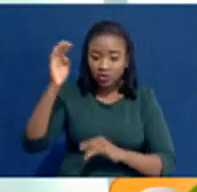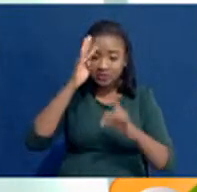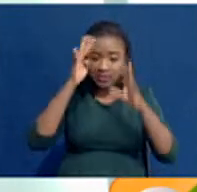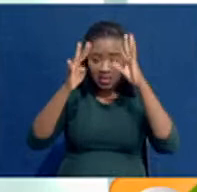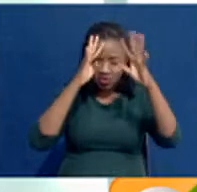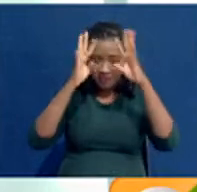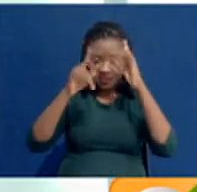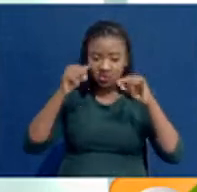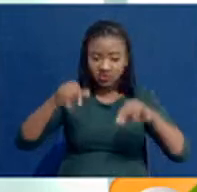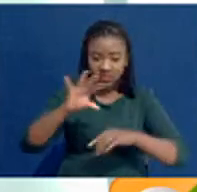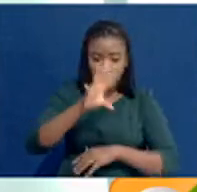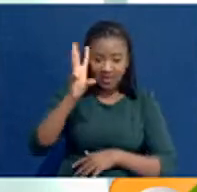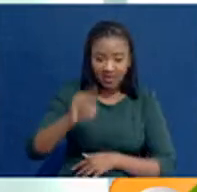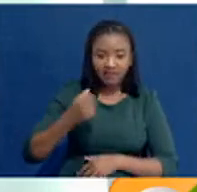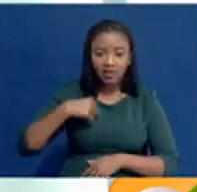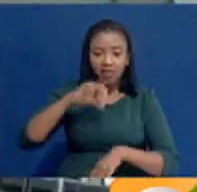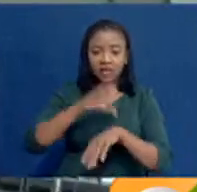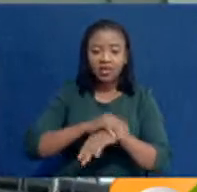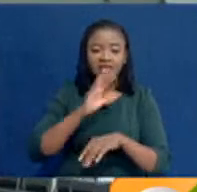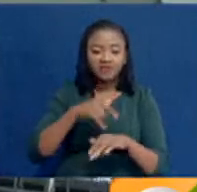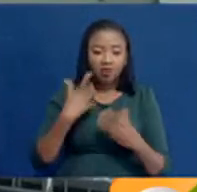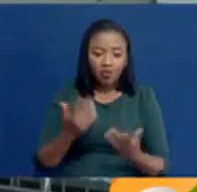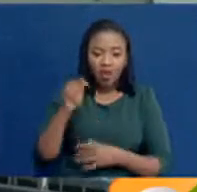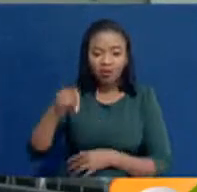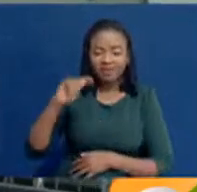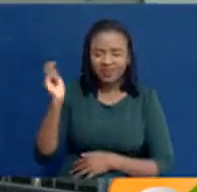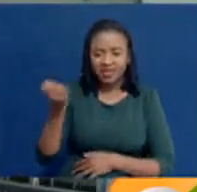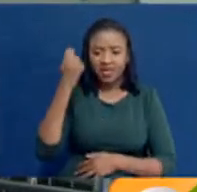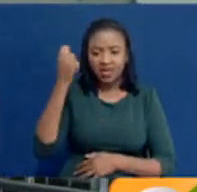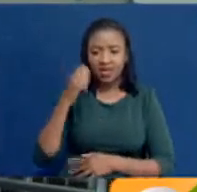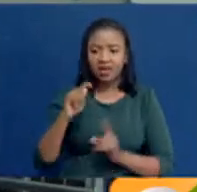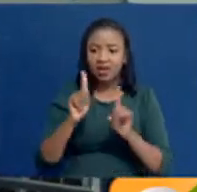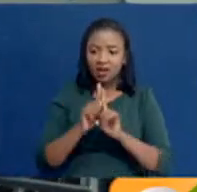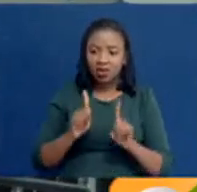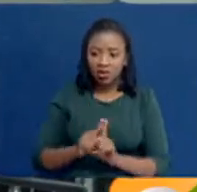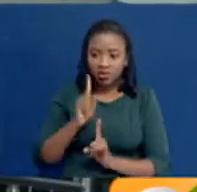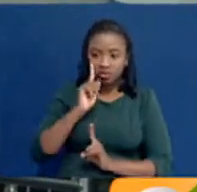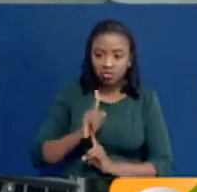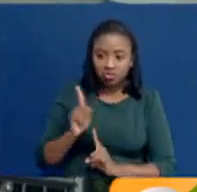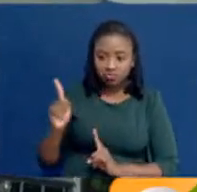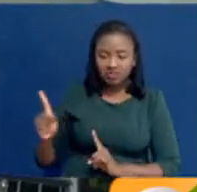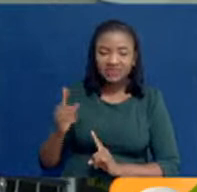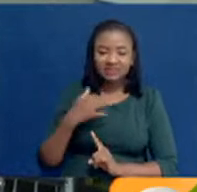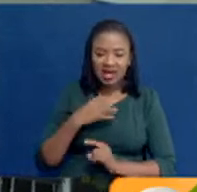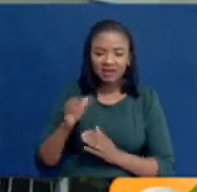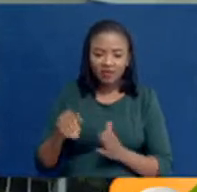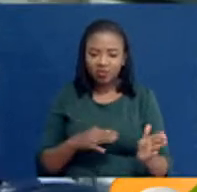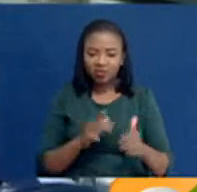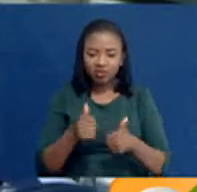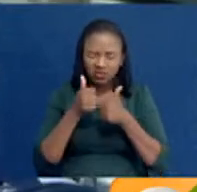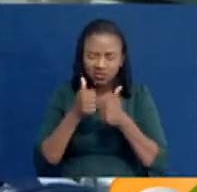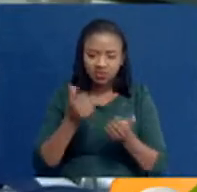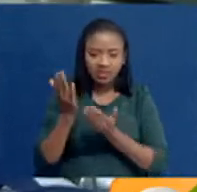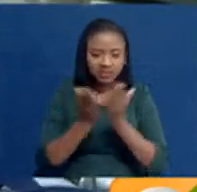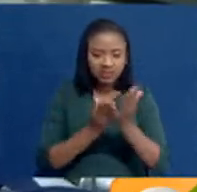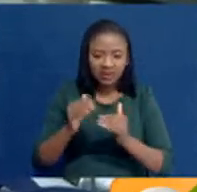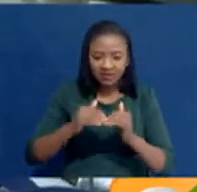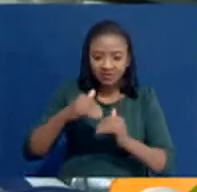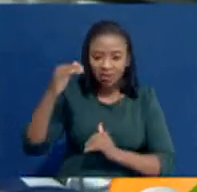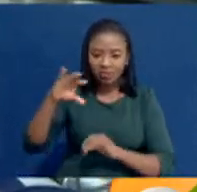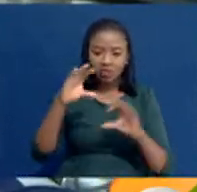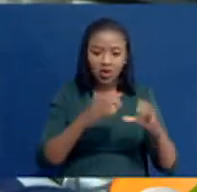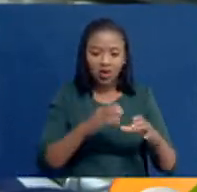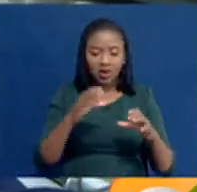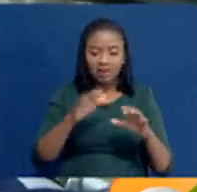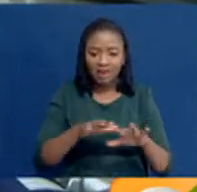Africa are coming from around Kenya. Gearbox Europlacer's biggest advantage is the ability to serve diverse customers, as Kenya's market is